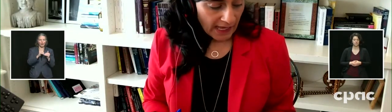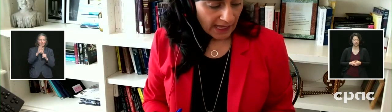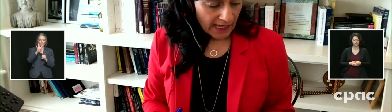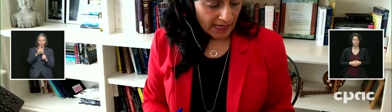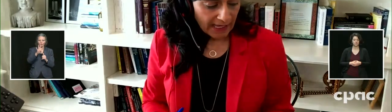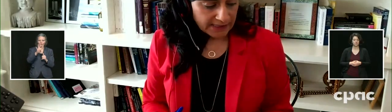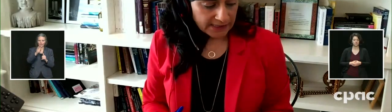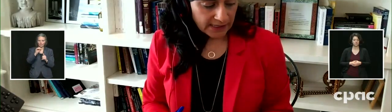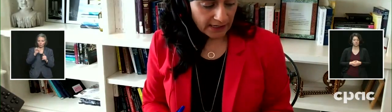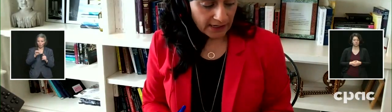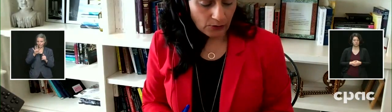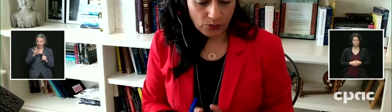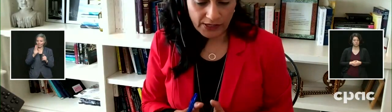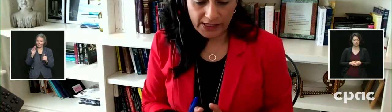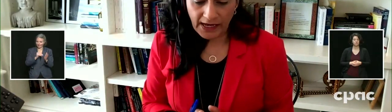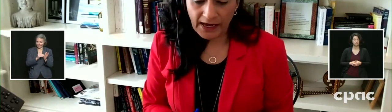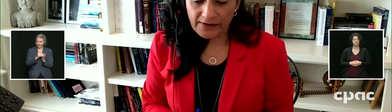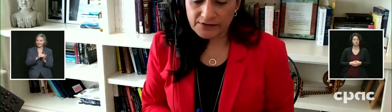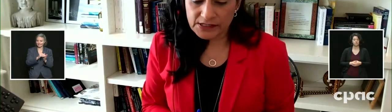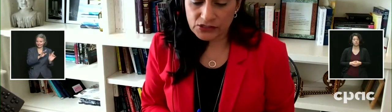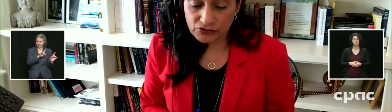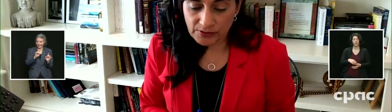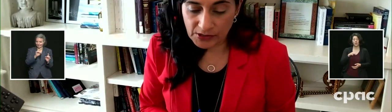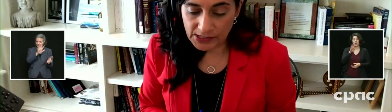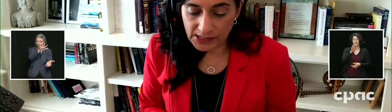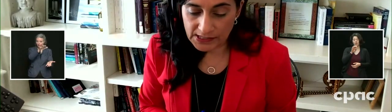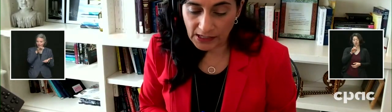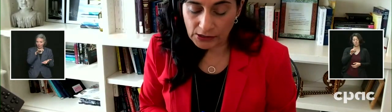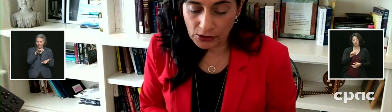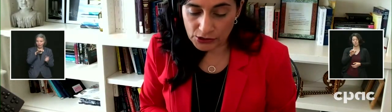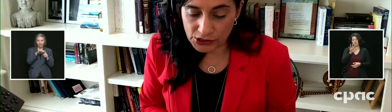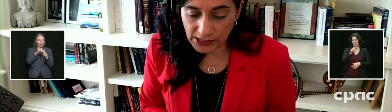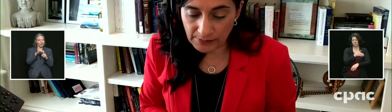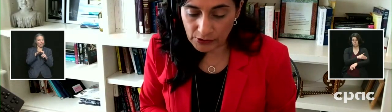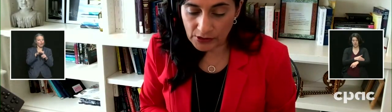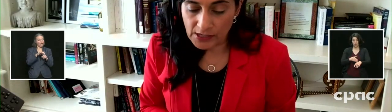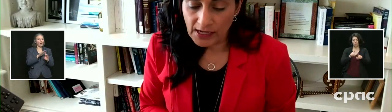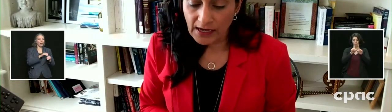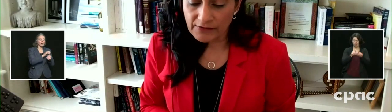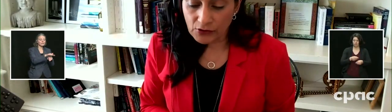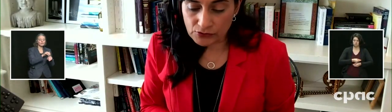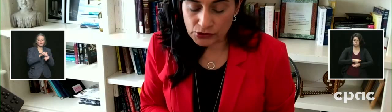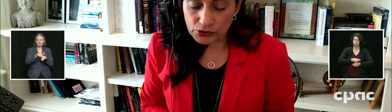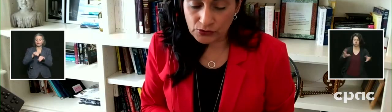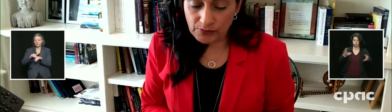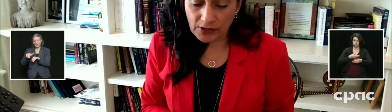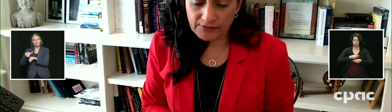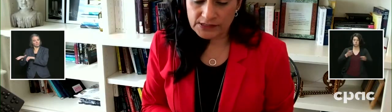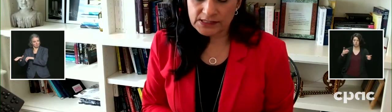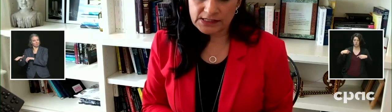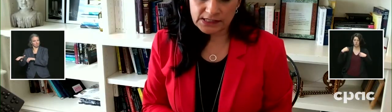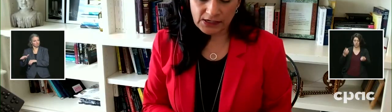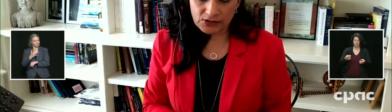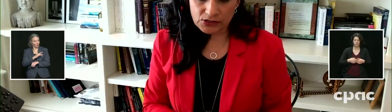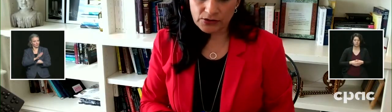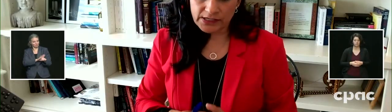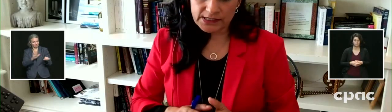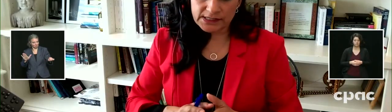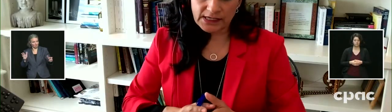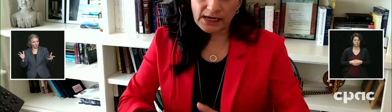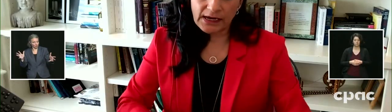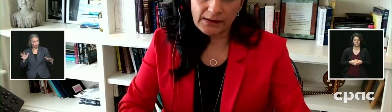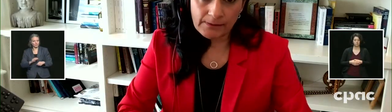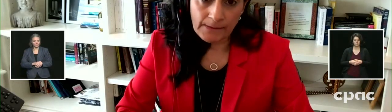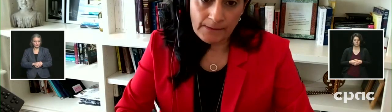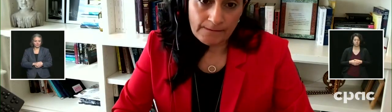tests, and we have distributed a large number of those to the provinces and